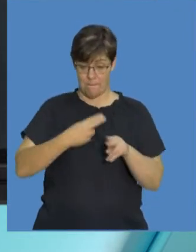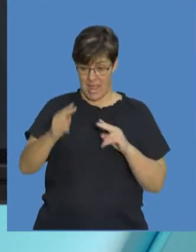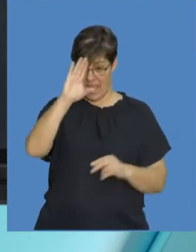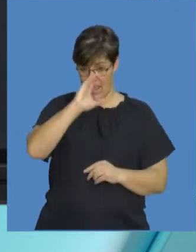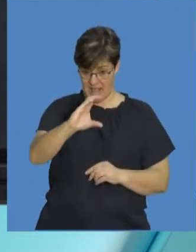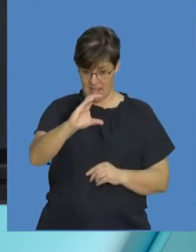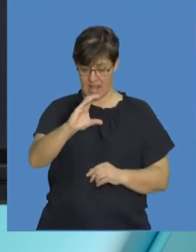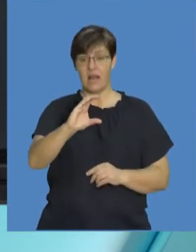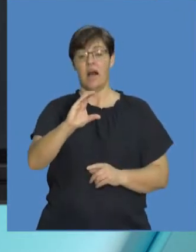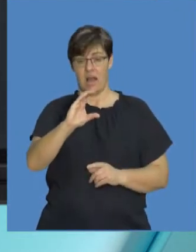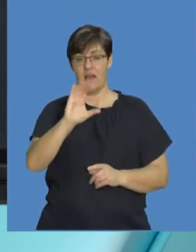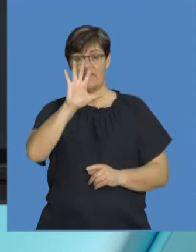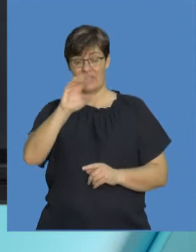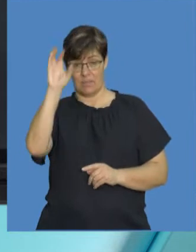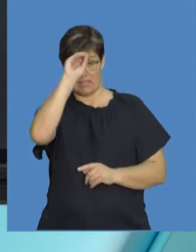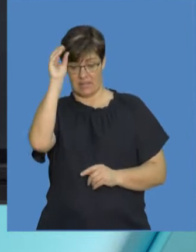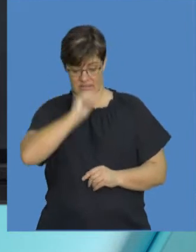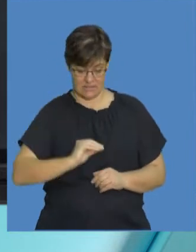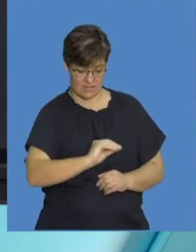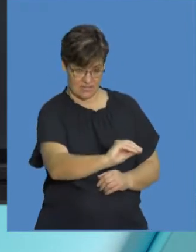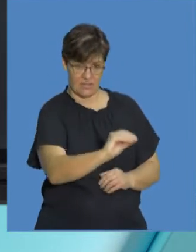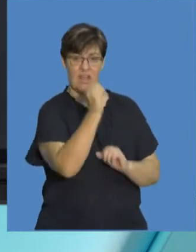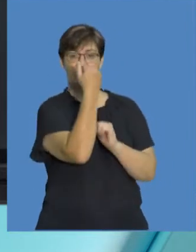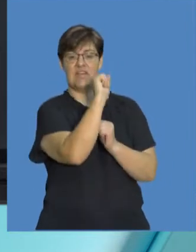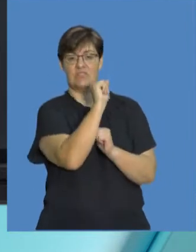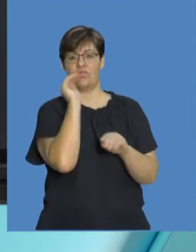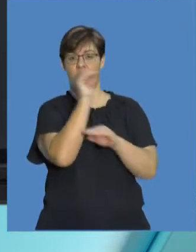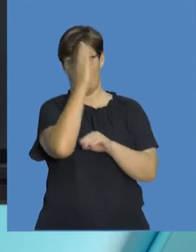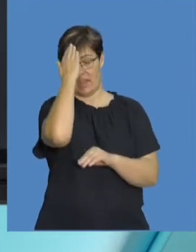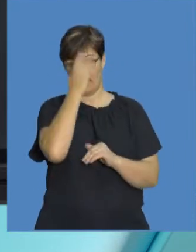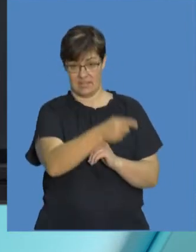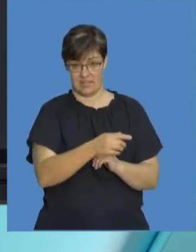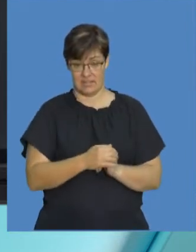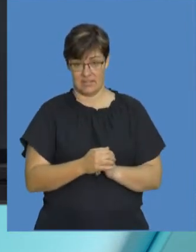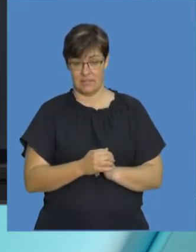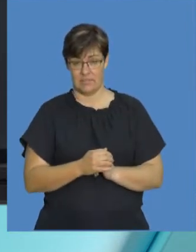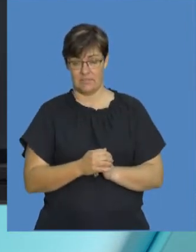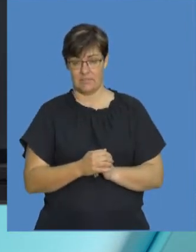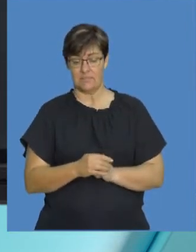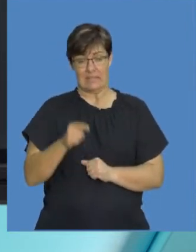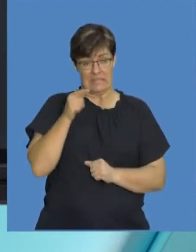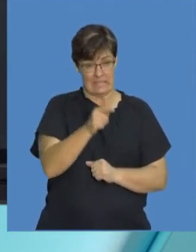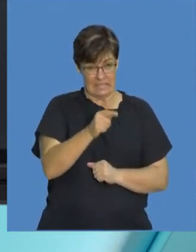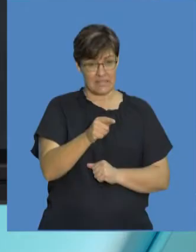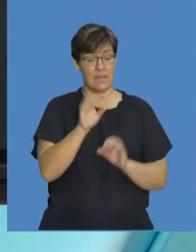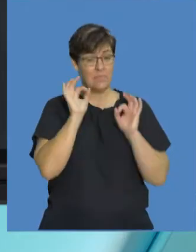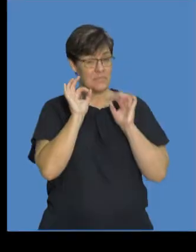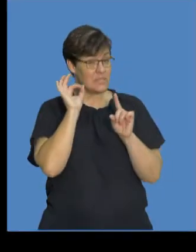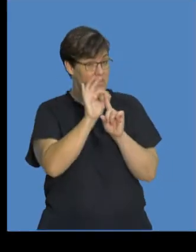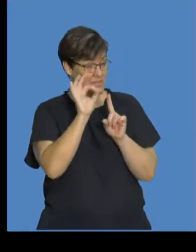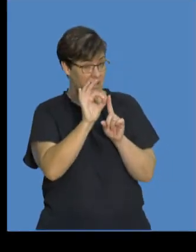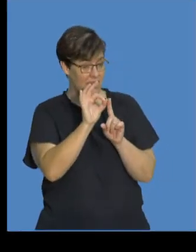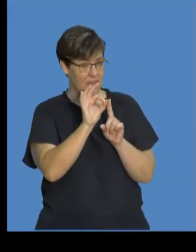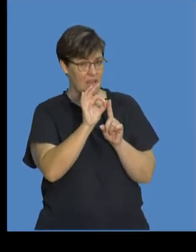paid, 50% of that will go into my factory overheads. And yes, this particular one